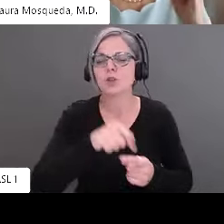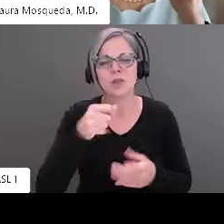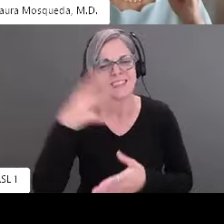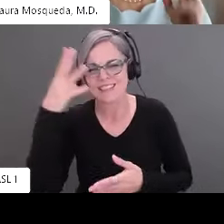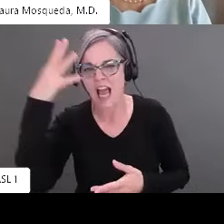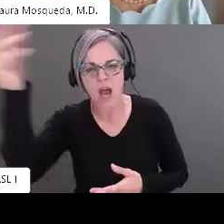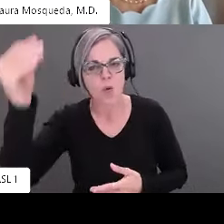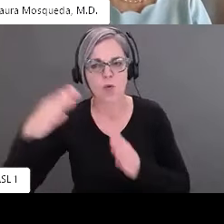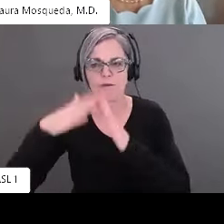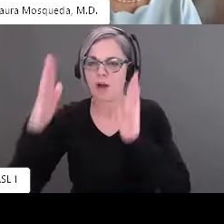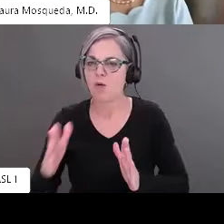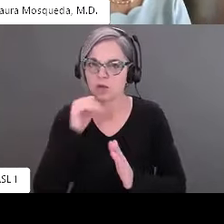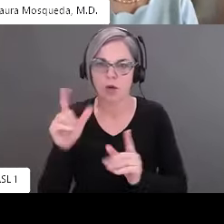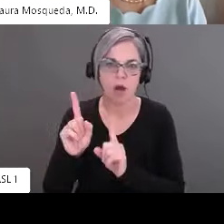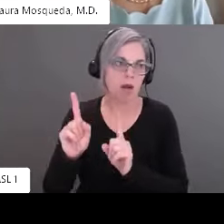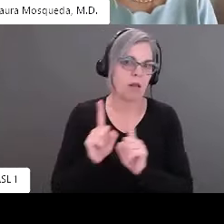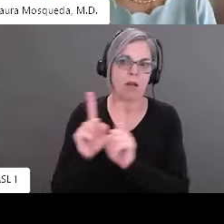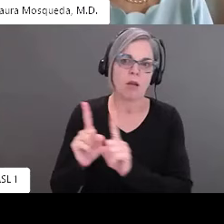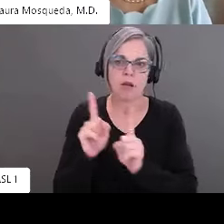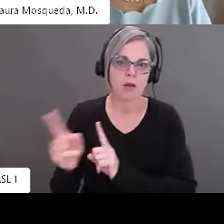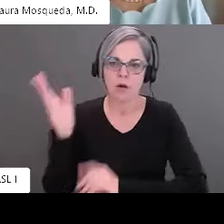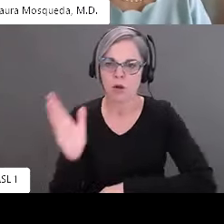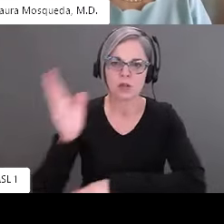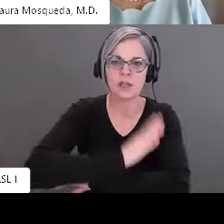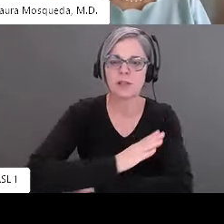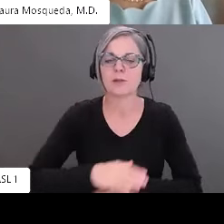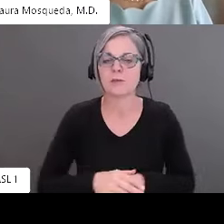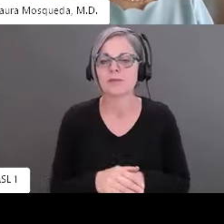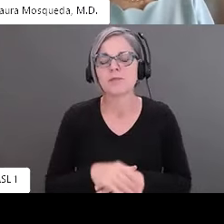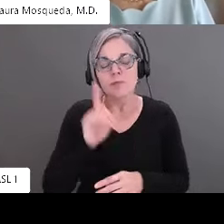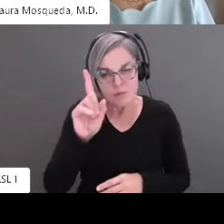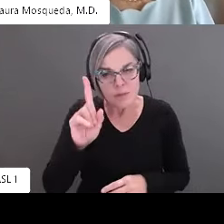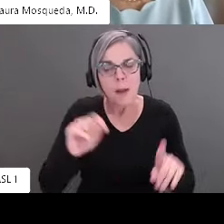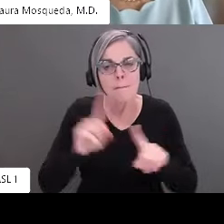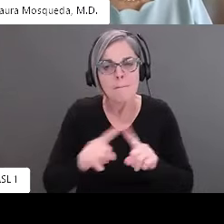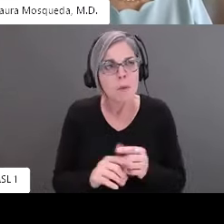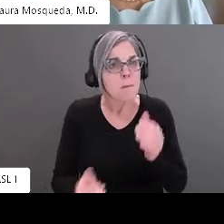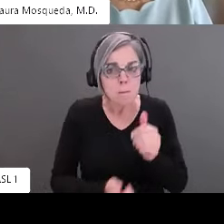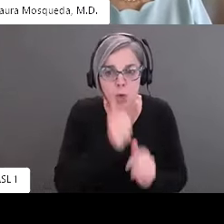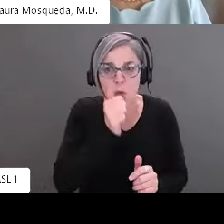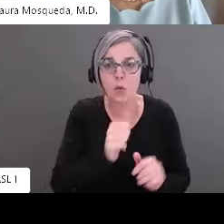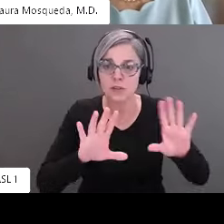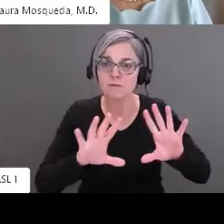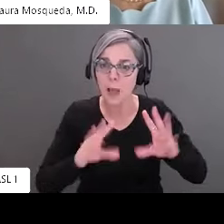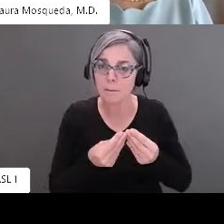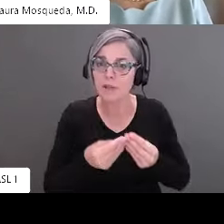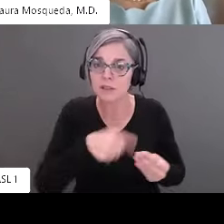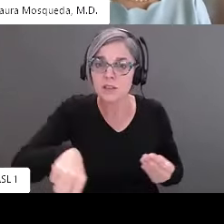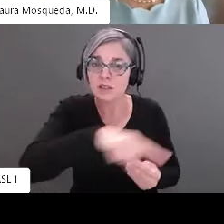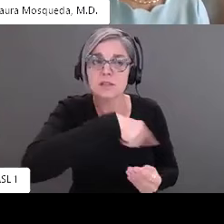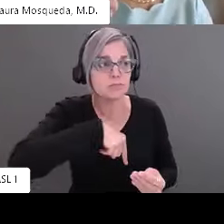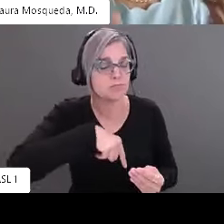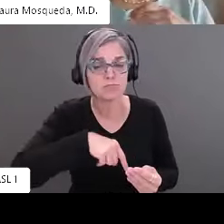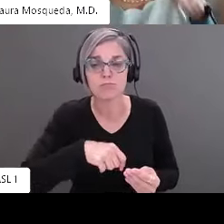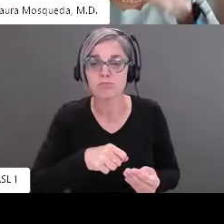But really, the majority of the families I work with are able to understand and accept if